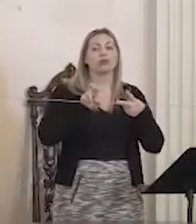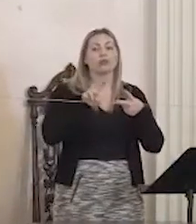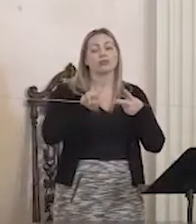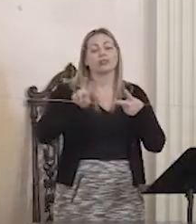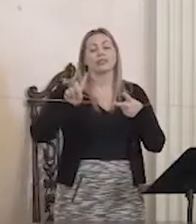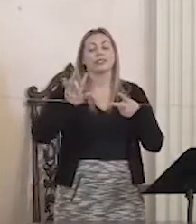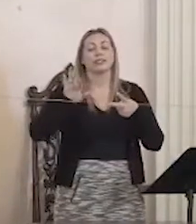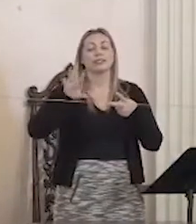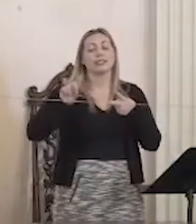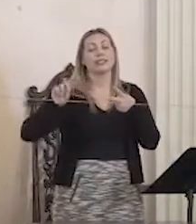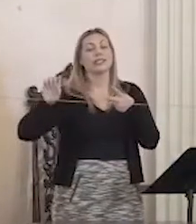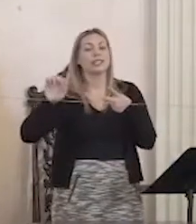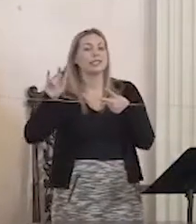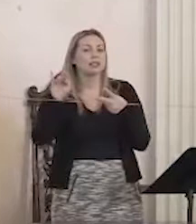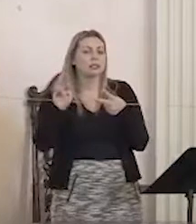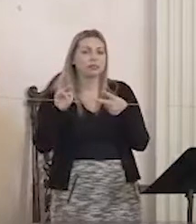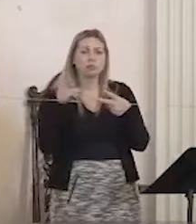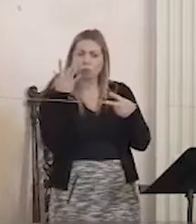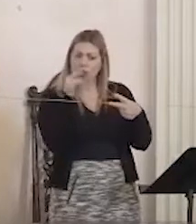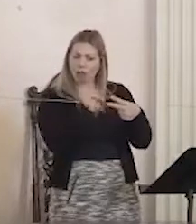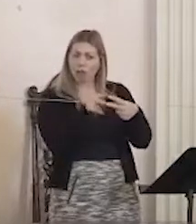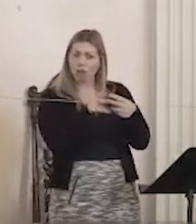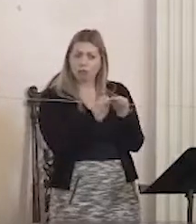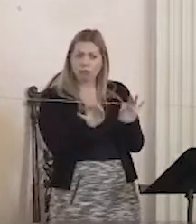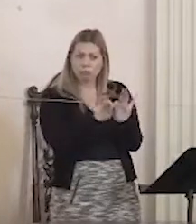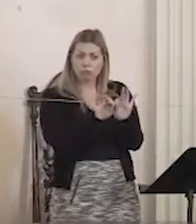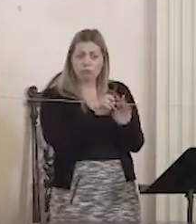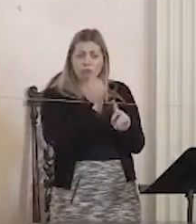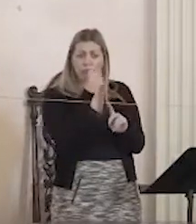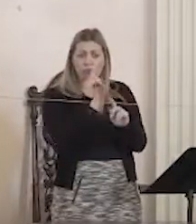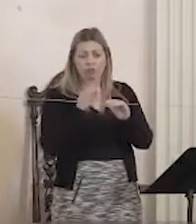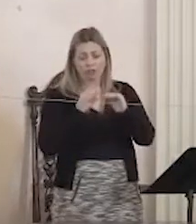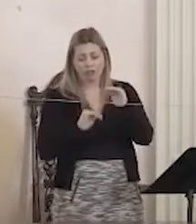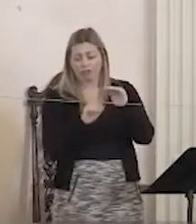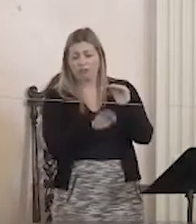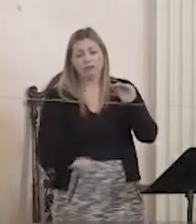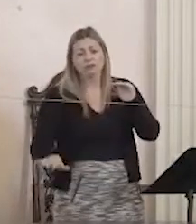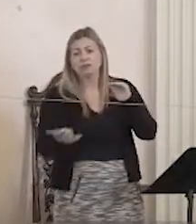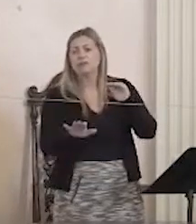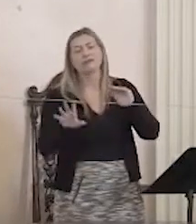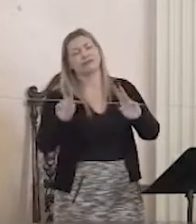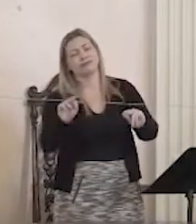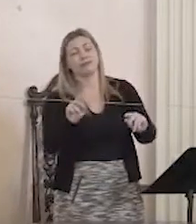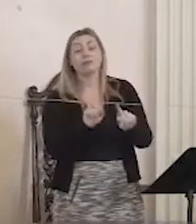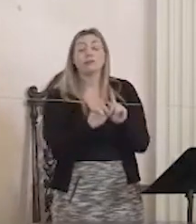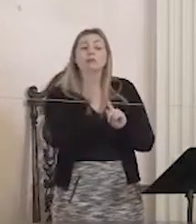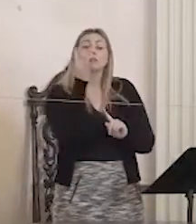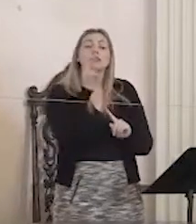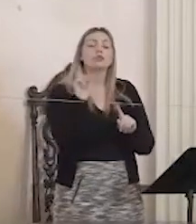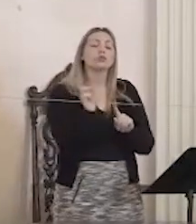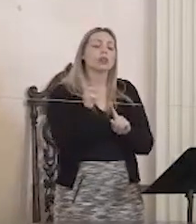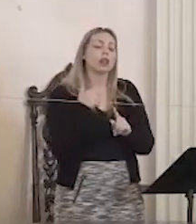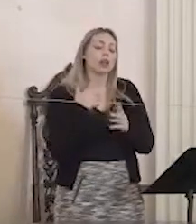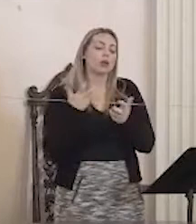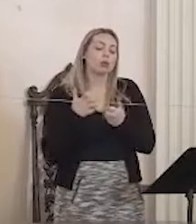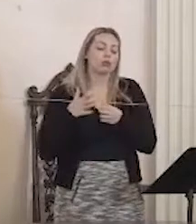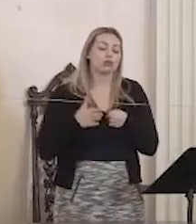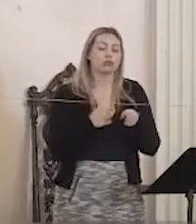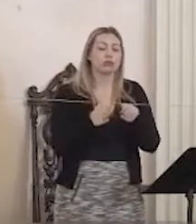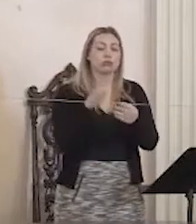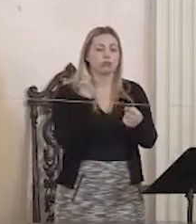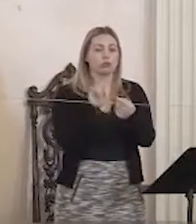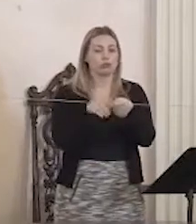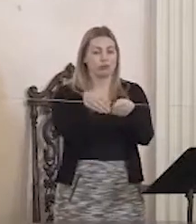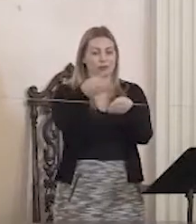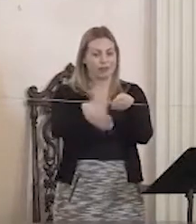their professional ministries were more important than the leadership of the laity, but because of where I want to go towards